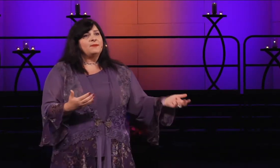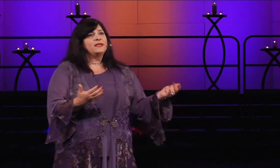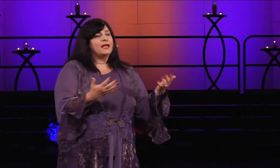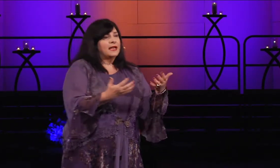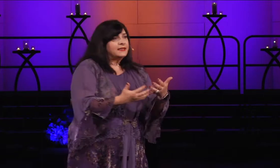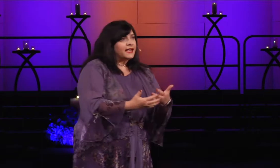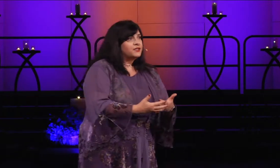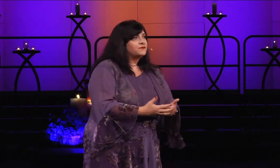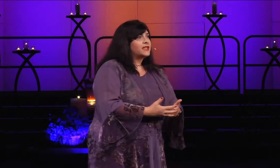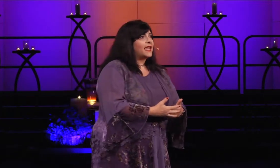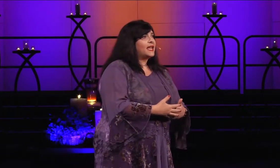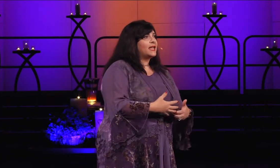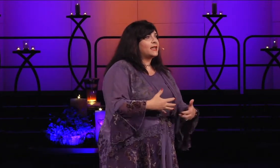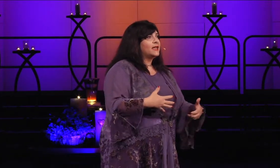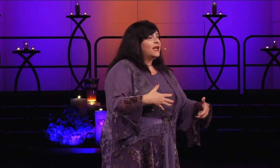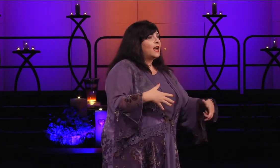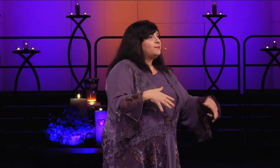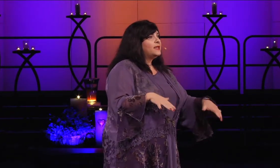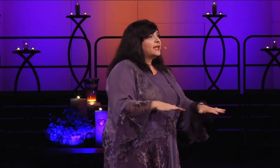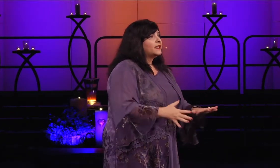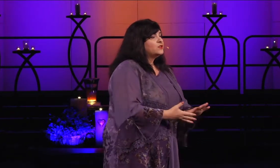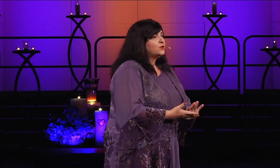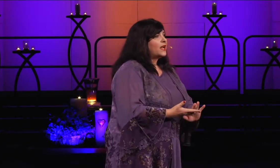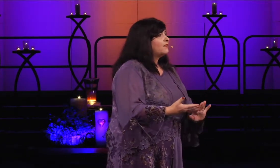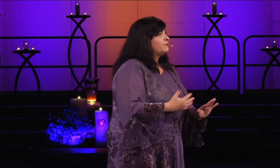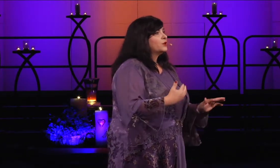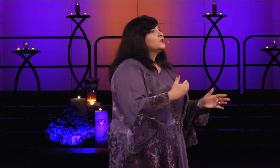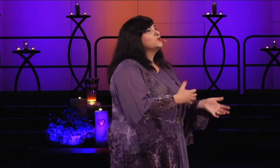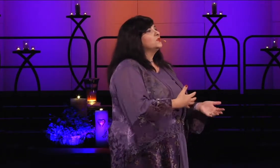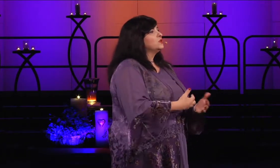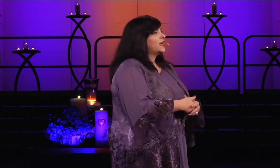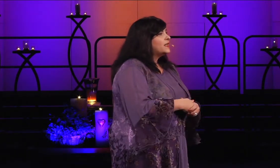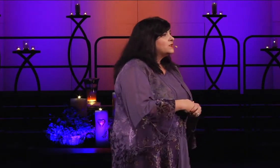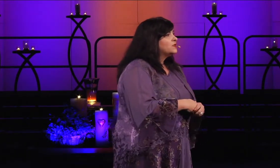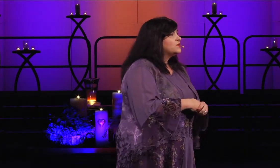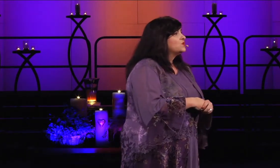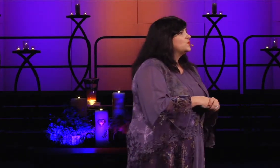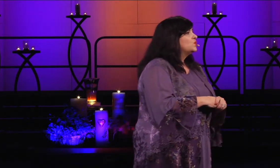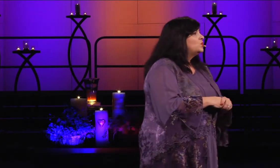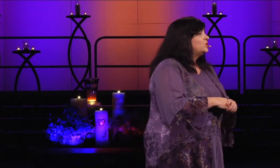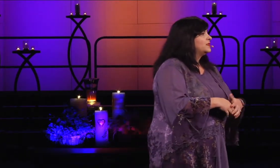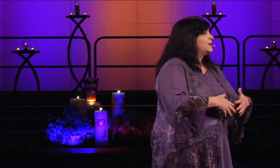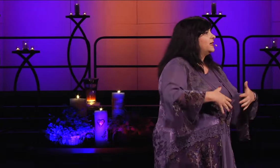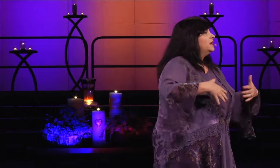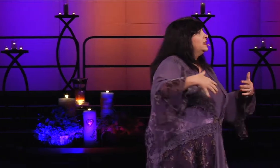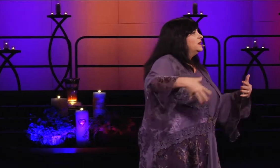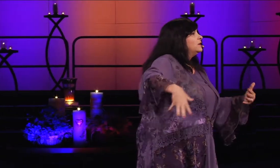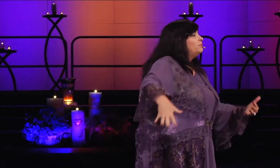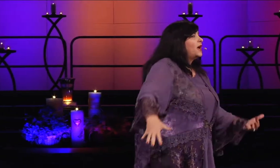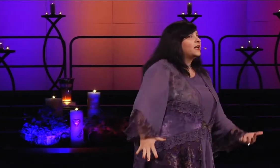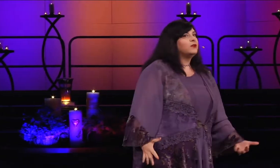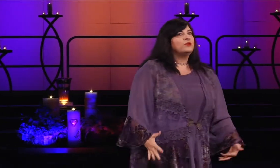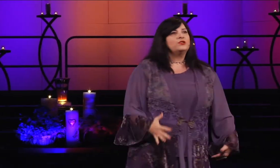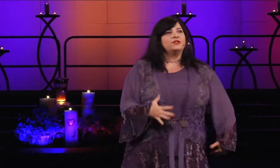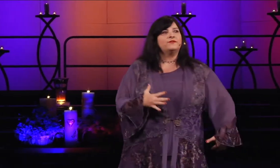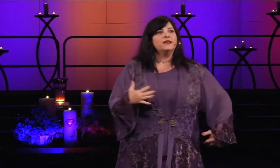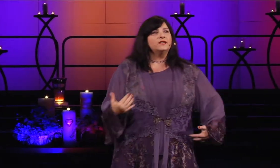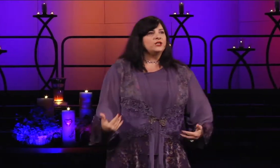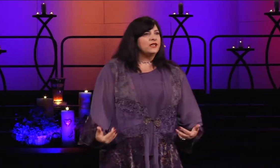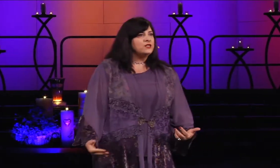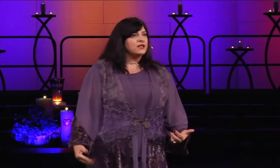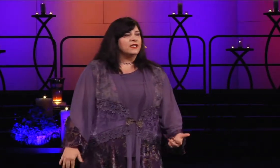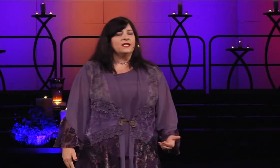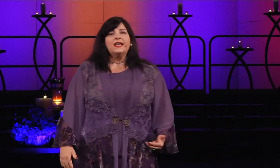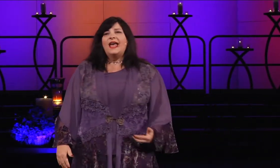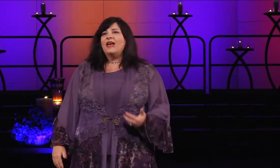and at the age of 10, I began to have personal challenges in school as my little body was shifting